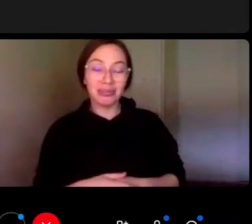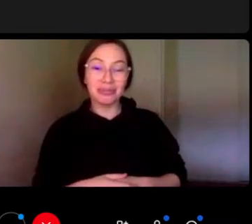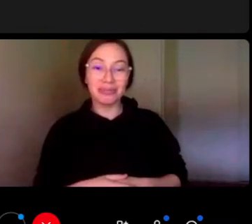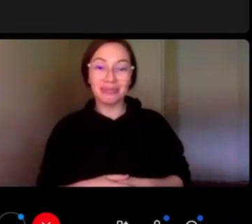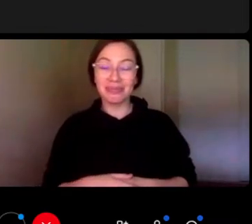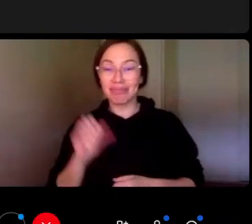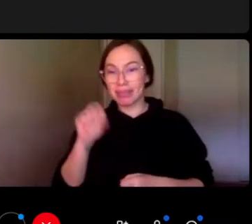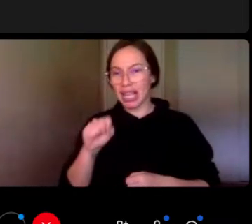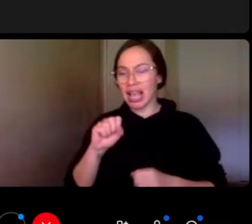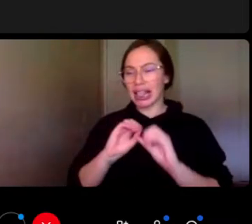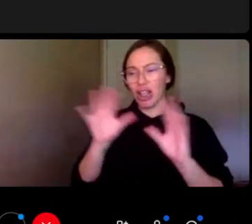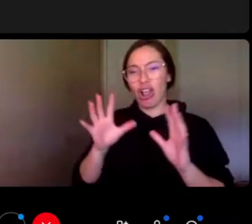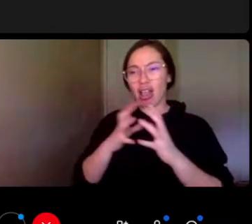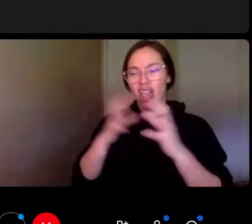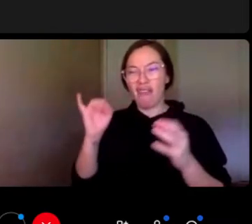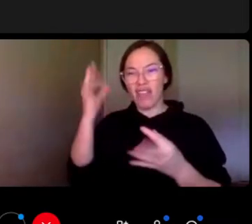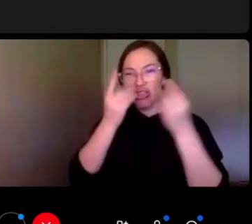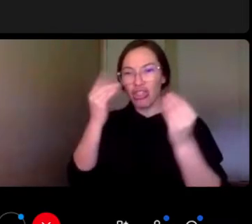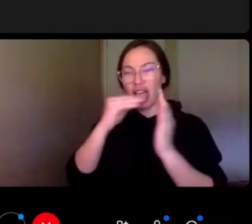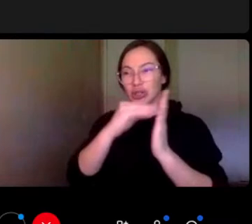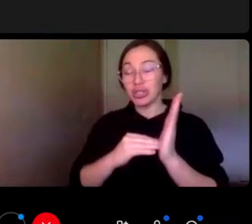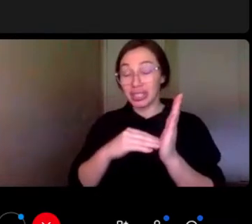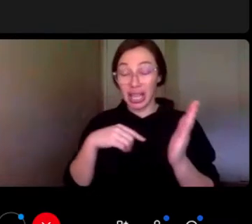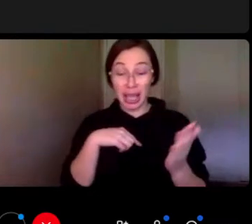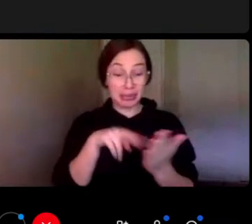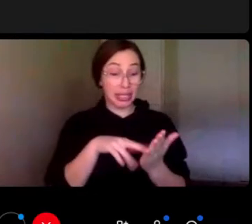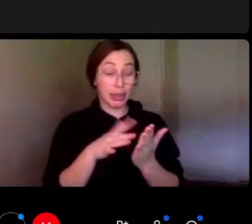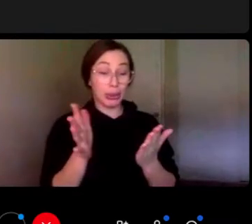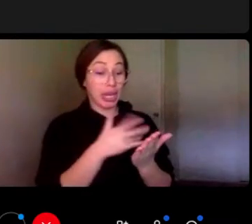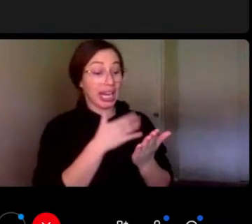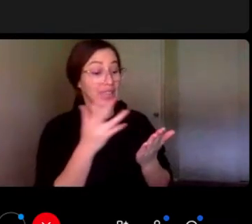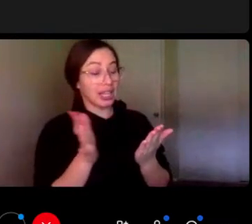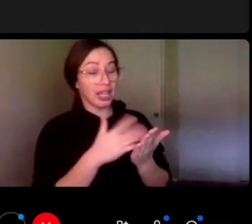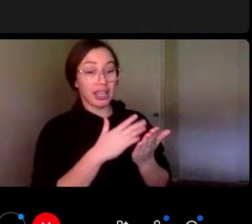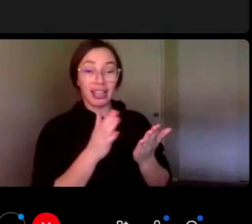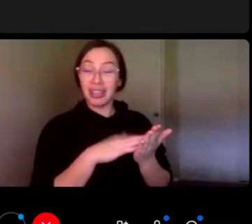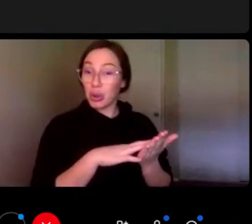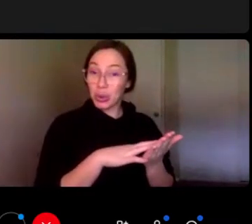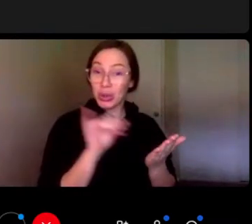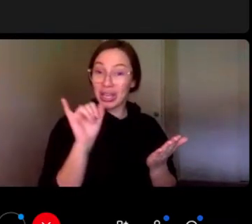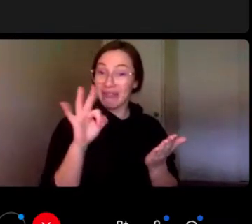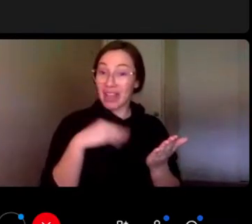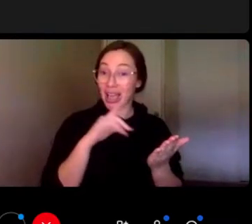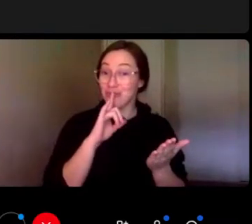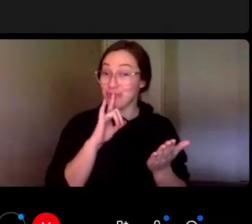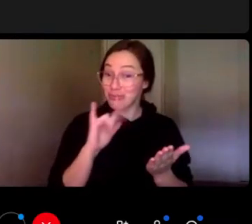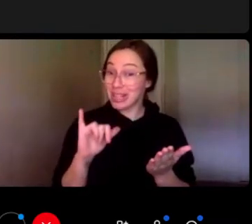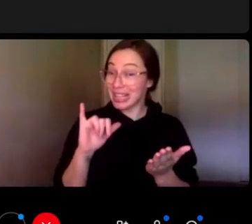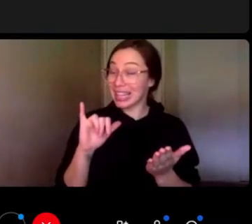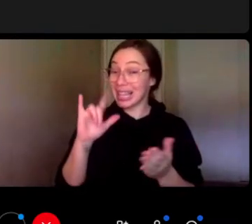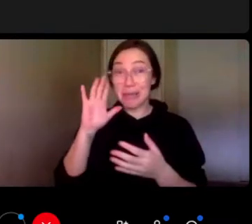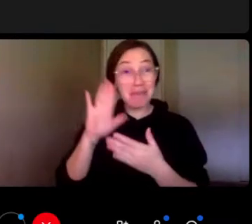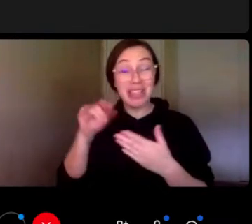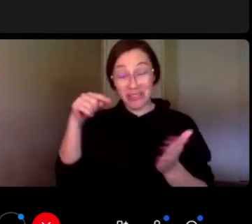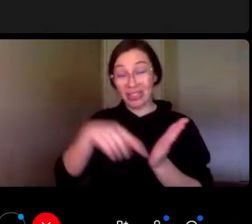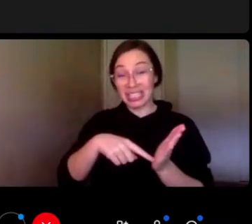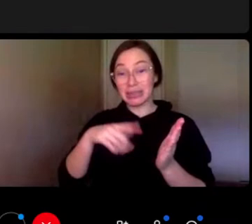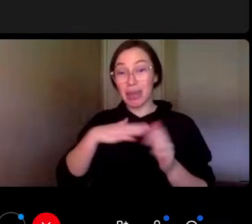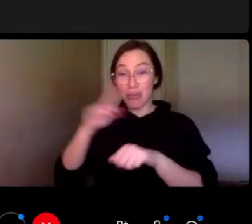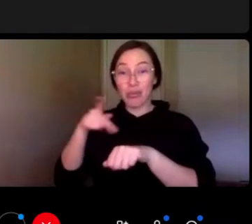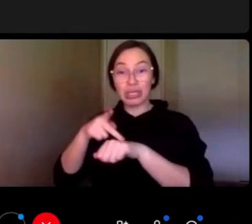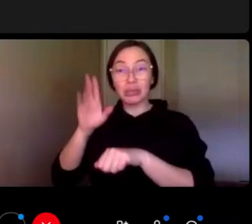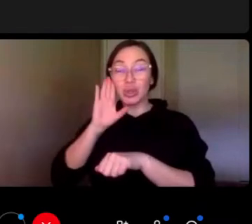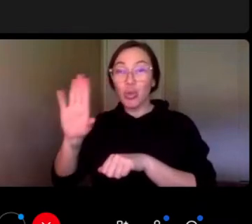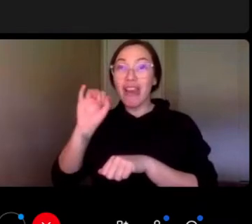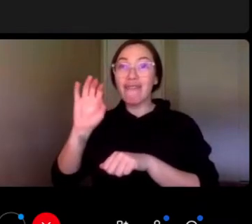of thought into it. I'm sitting here reading this thinking, boy, if I really believe this, my principals meetings would have looked different. If I was